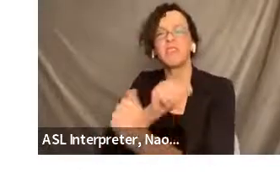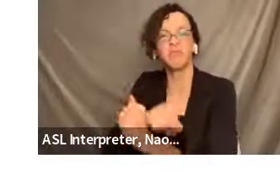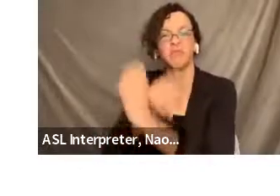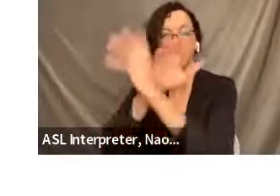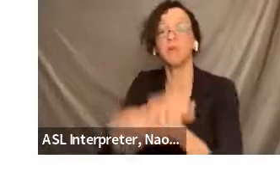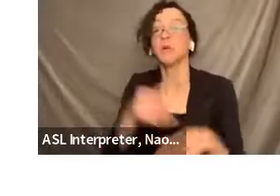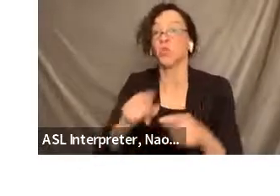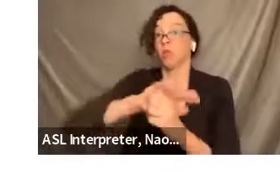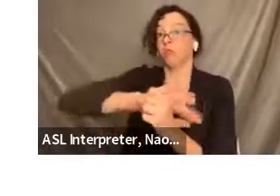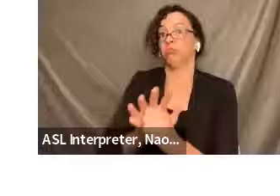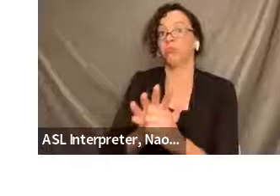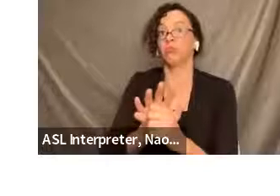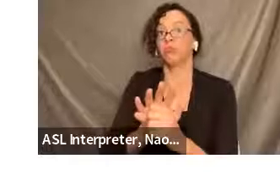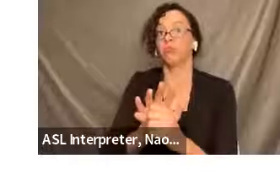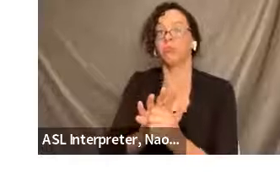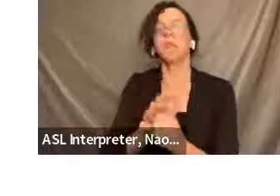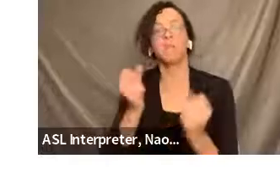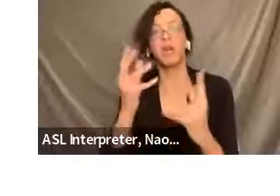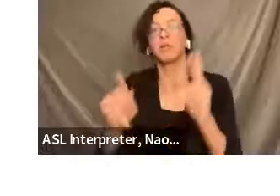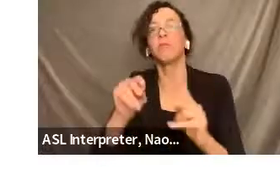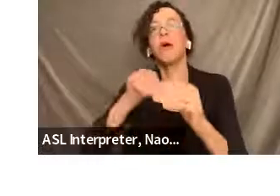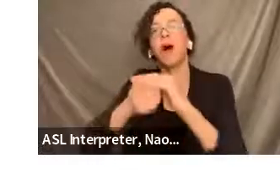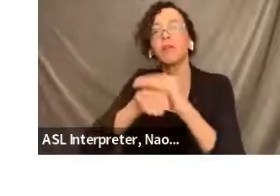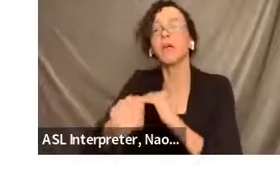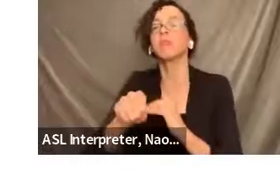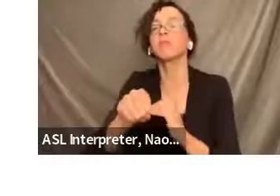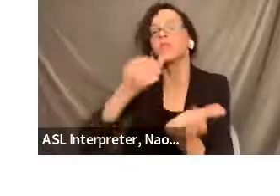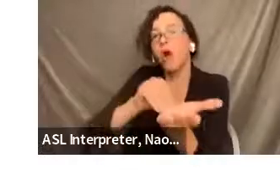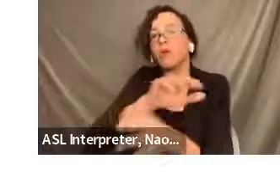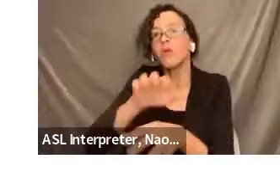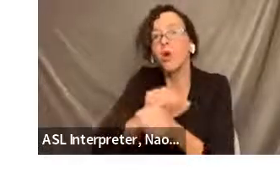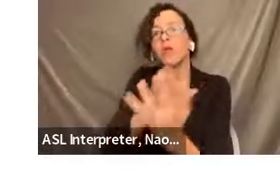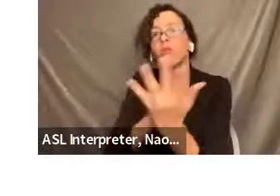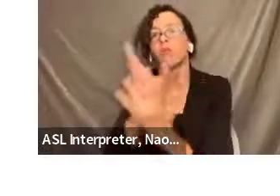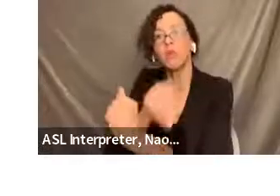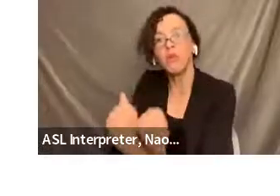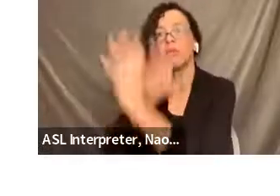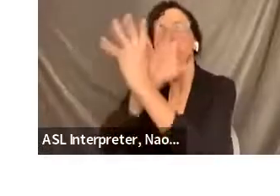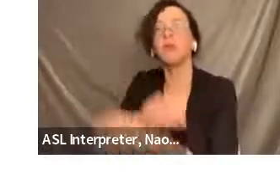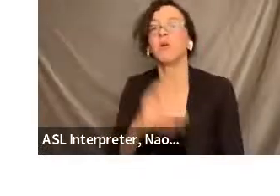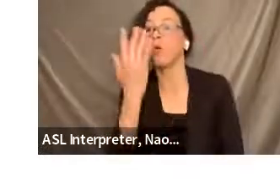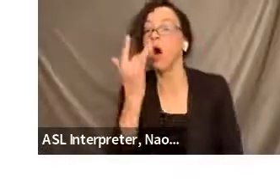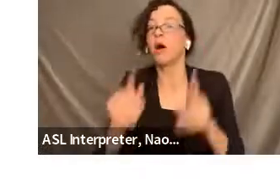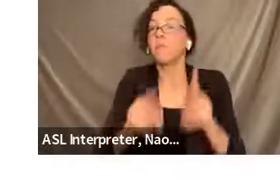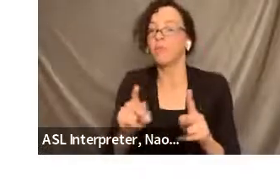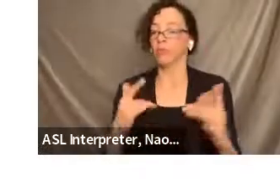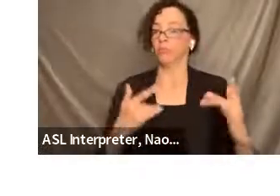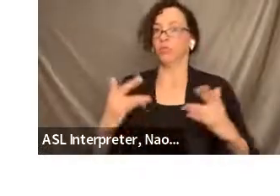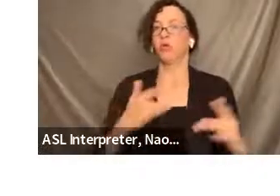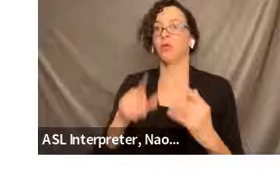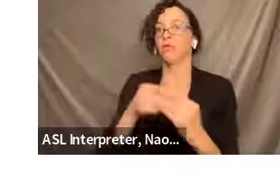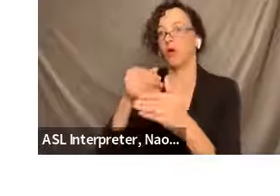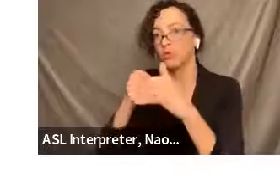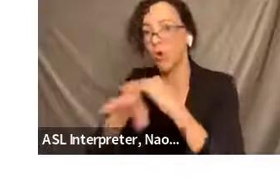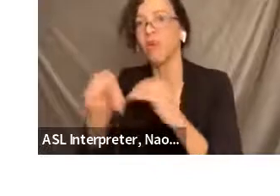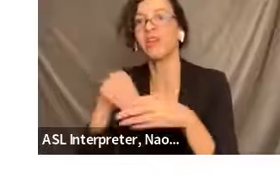of telemedicine because people were afraid to come into the hospitals and clinics and things. So they would call into their doctors. And I'm a